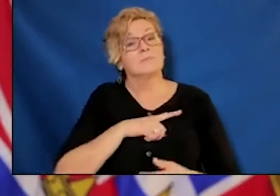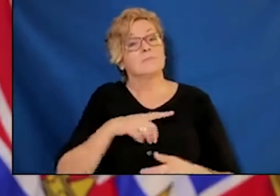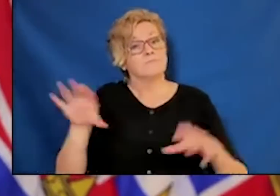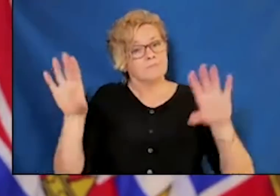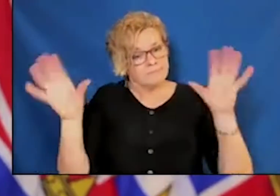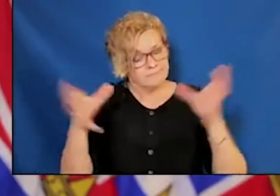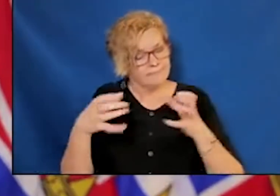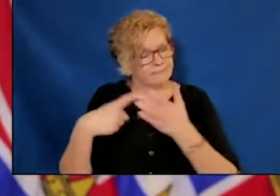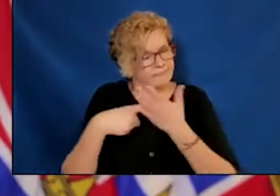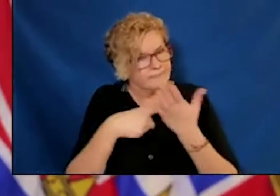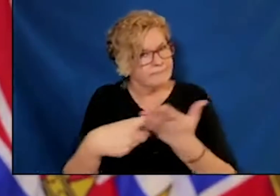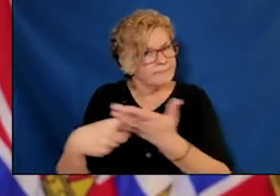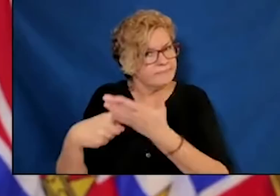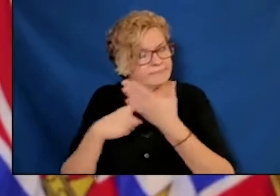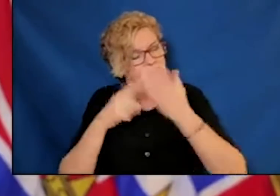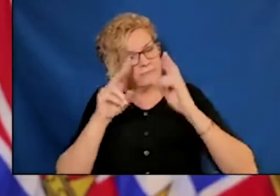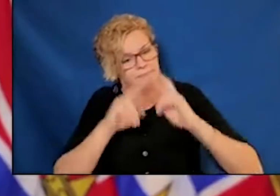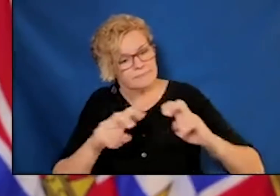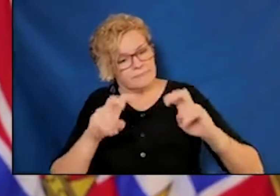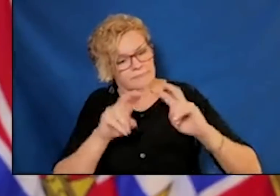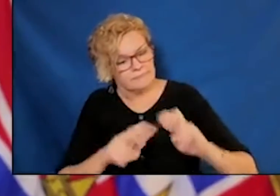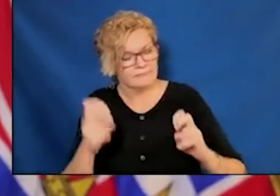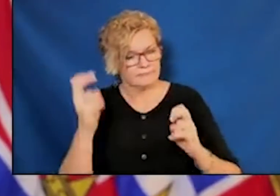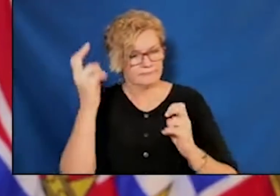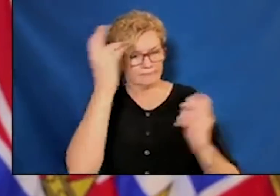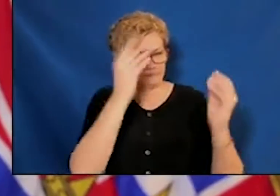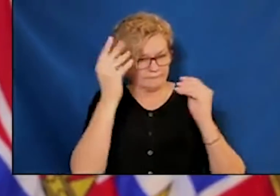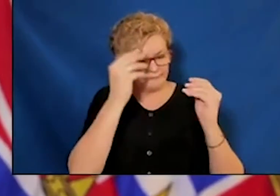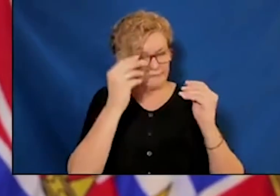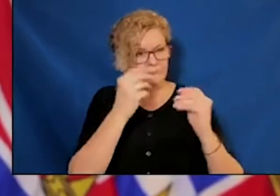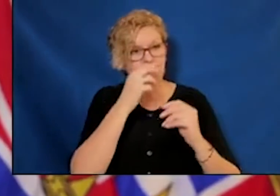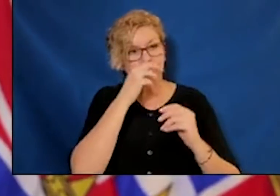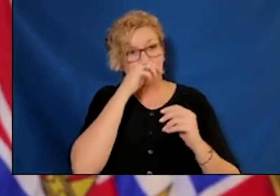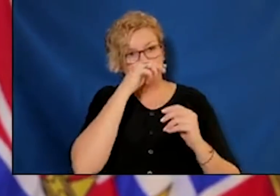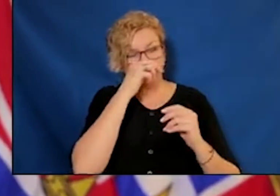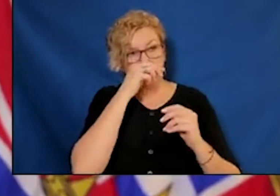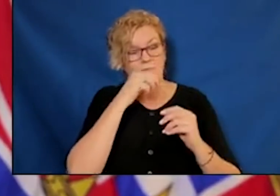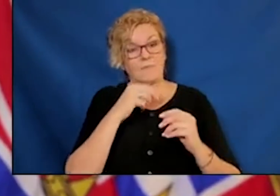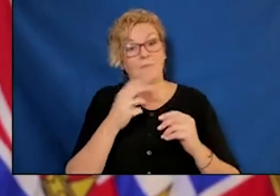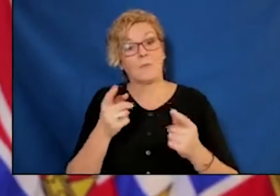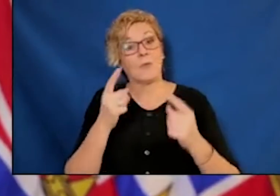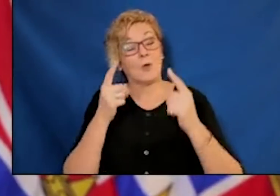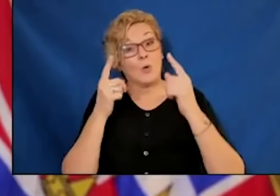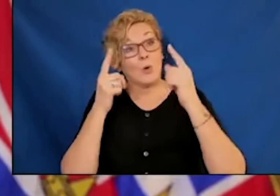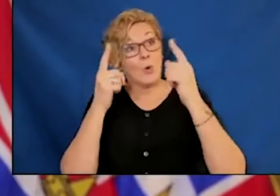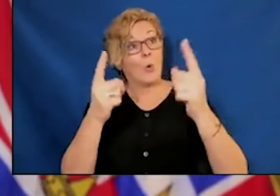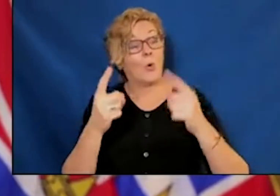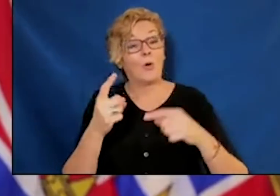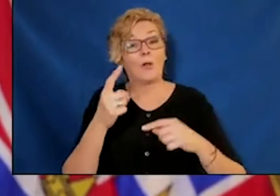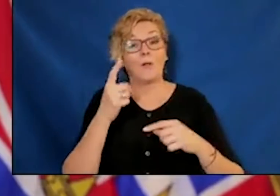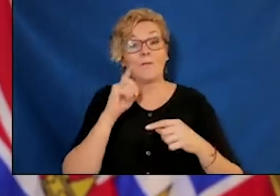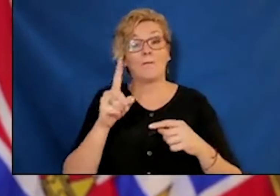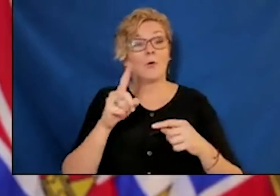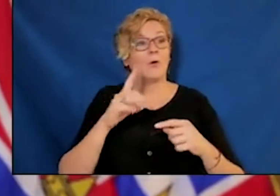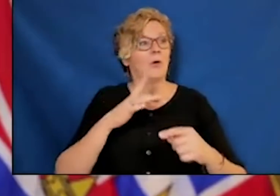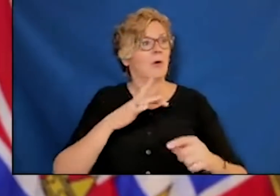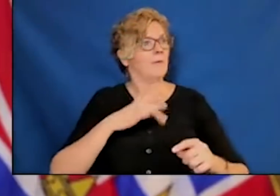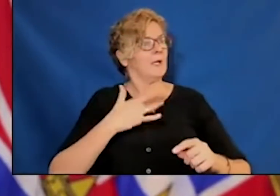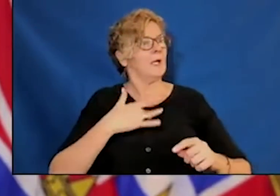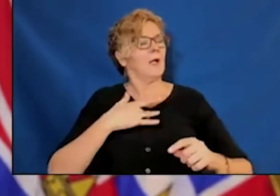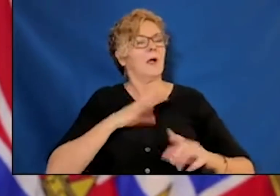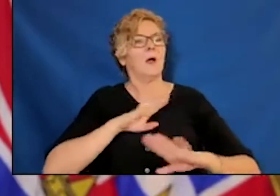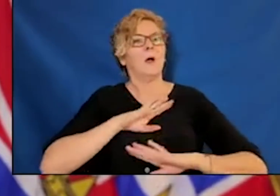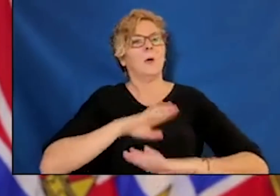So really what we're looking at for community immunity, herd immunity, is the reproductive number. That gives us a sense